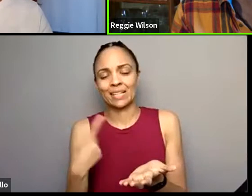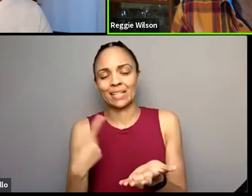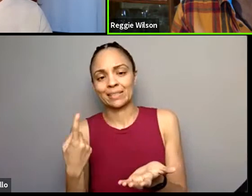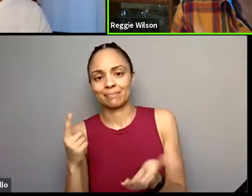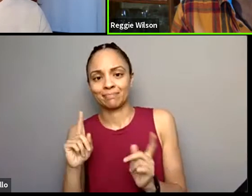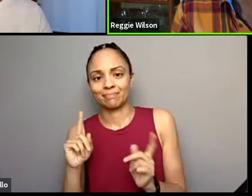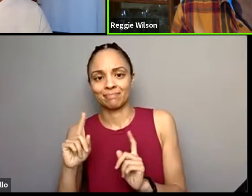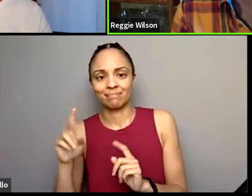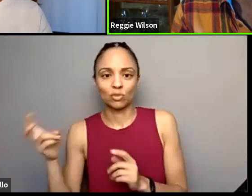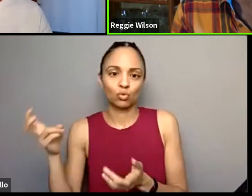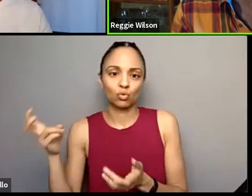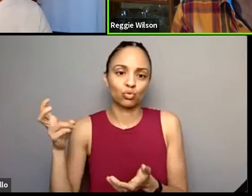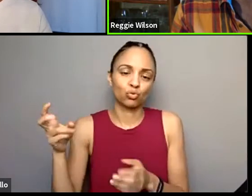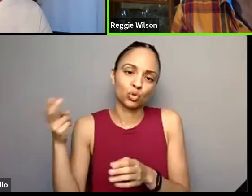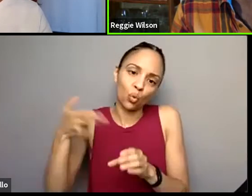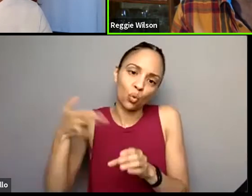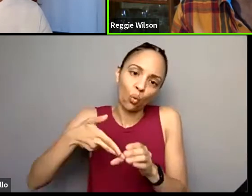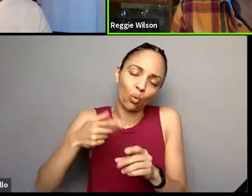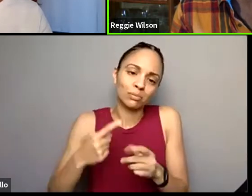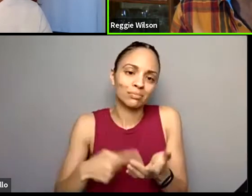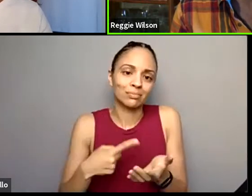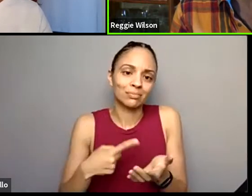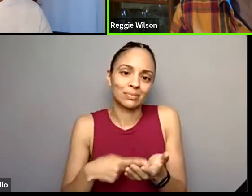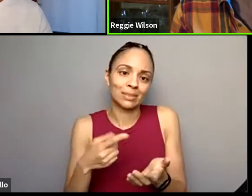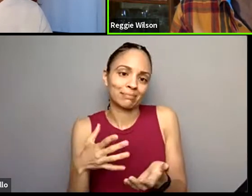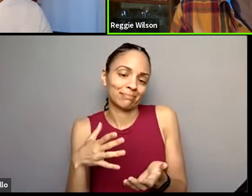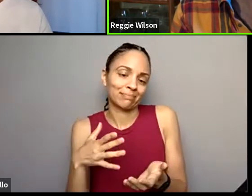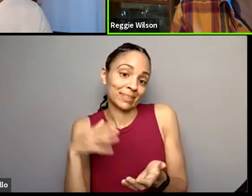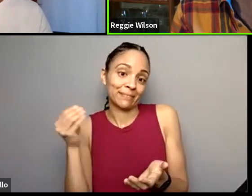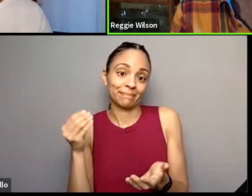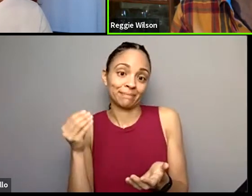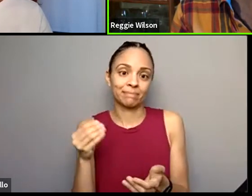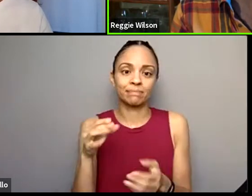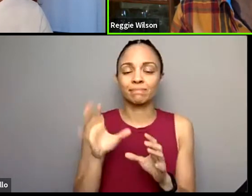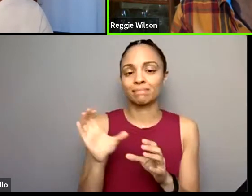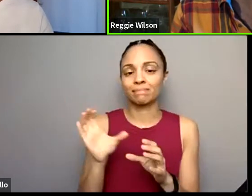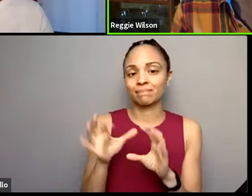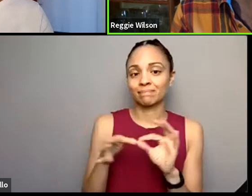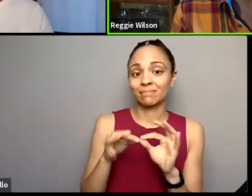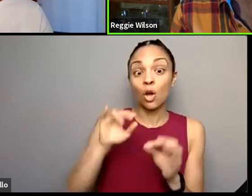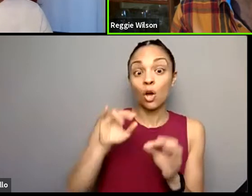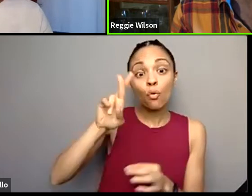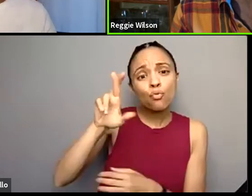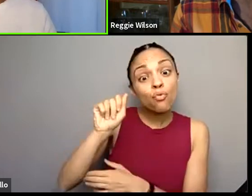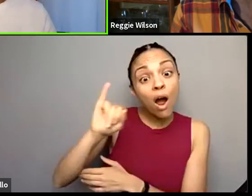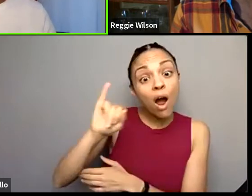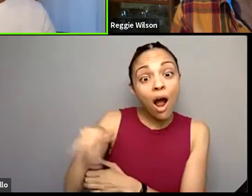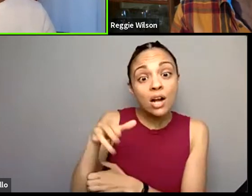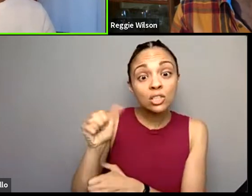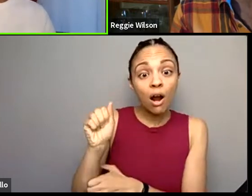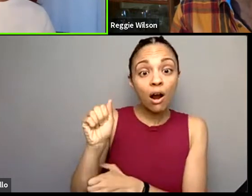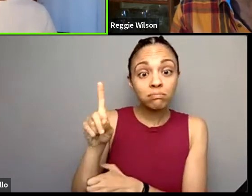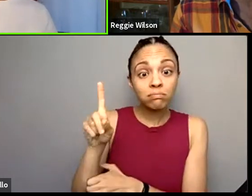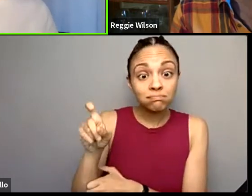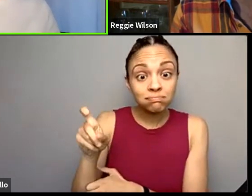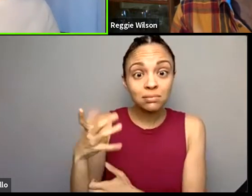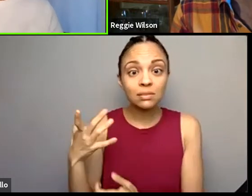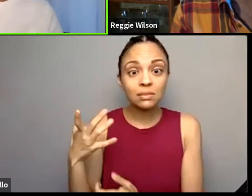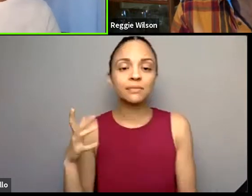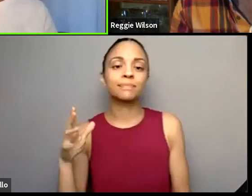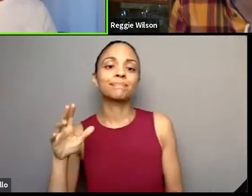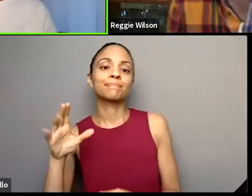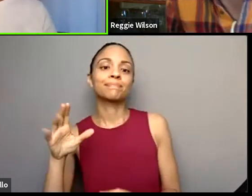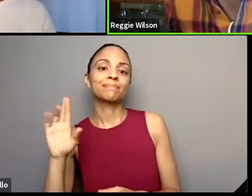late, I guess the late noughts, so 2000 something. Raja was a late one. Oh.